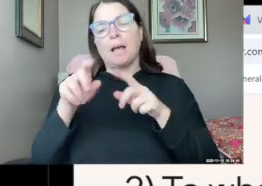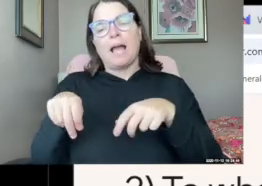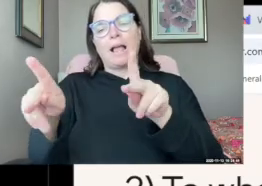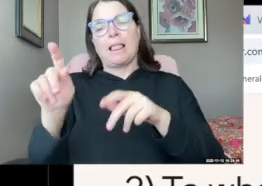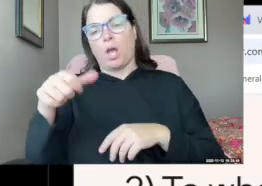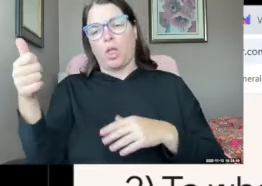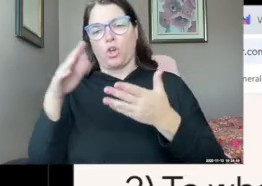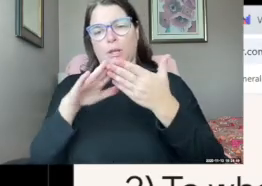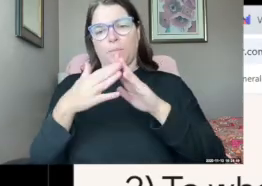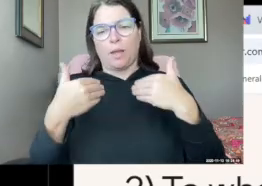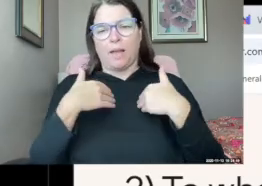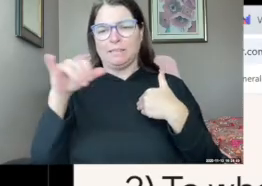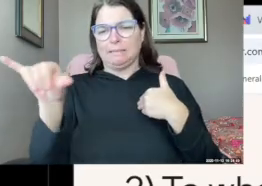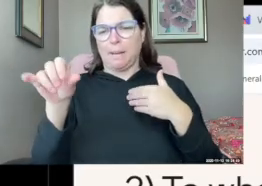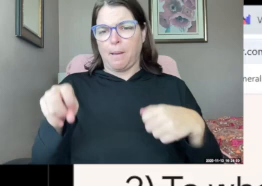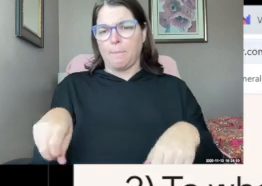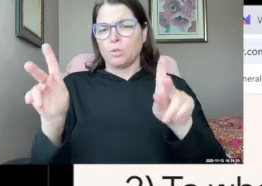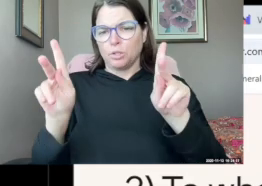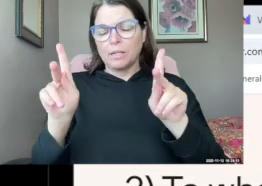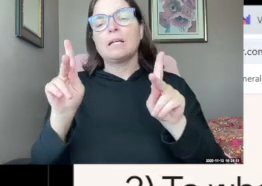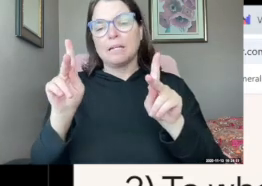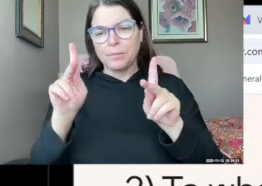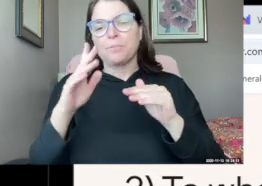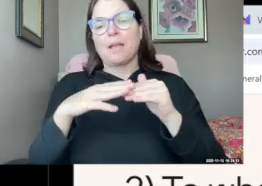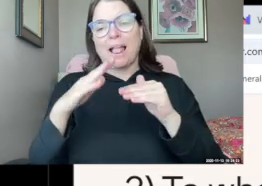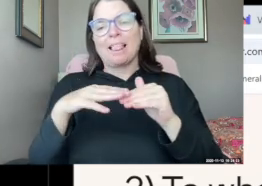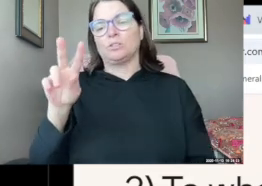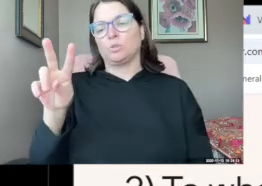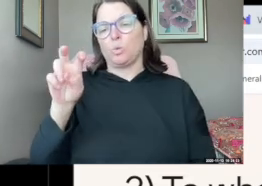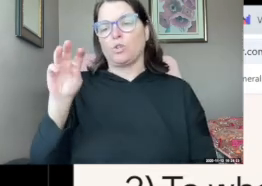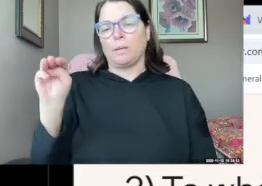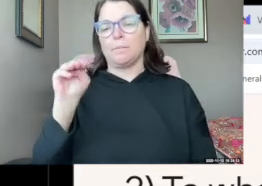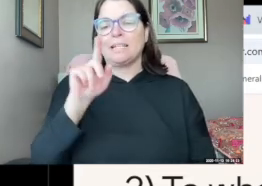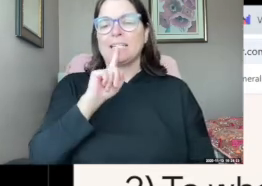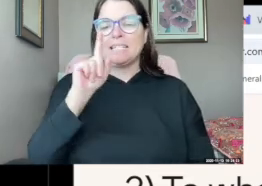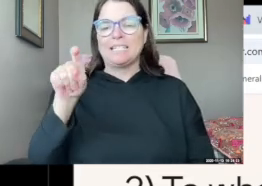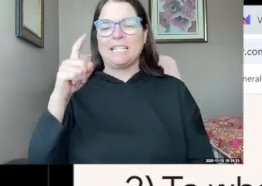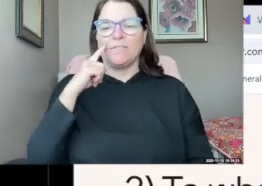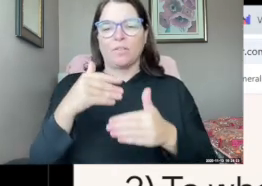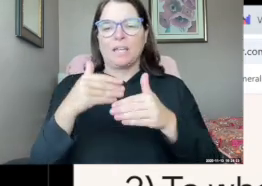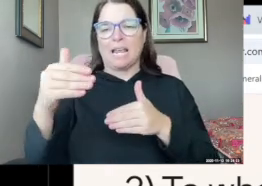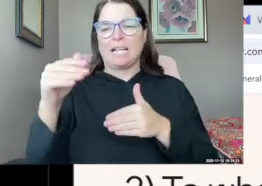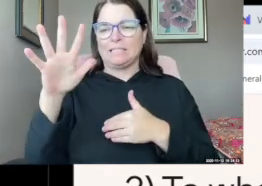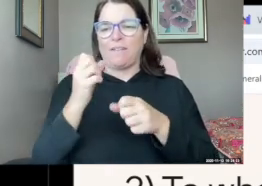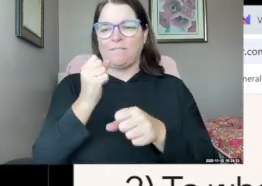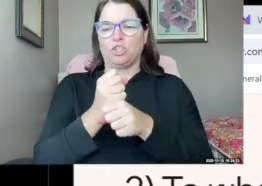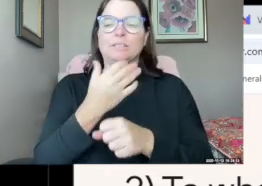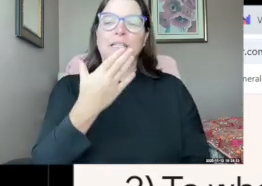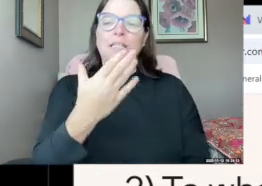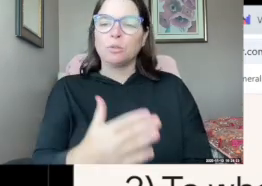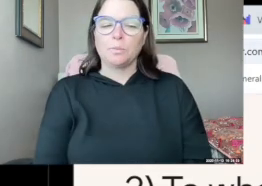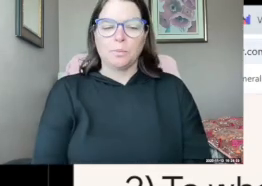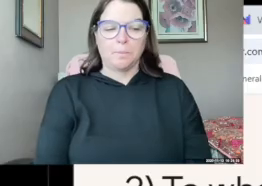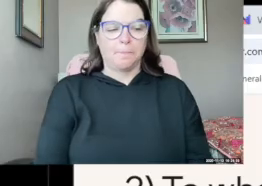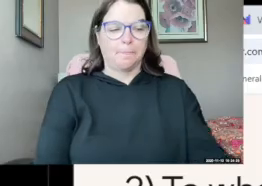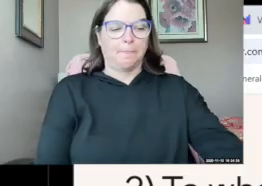current projects, but allow other communities to have those same opportunities, at least $200 million is needed for the next